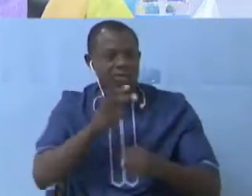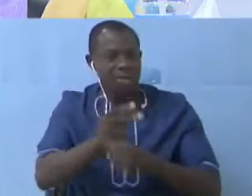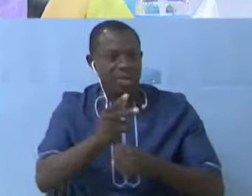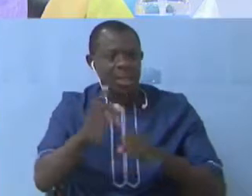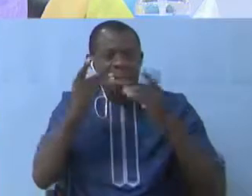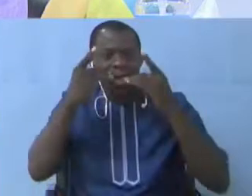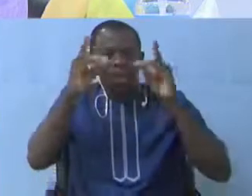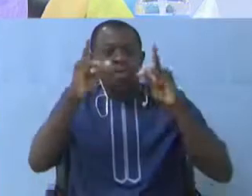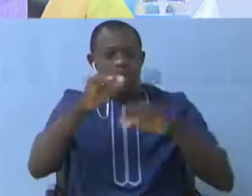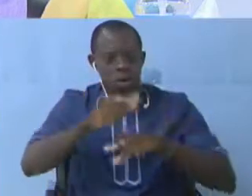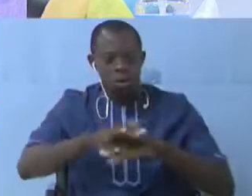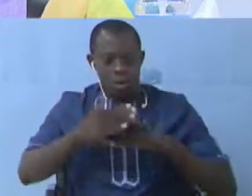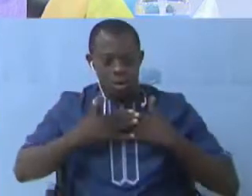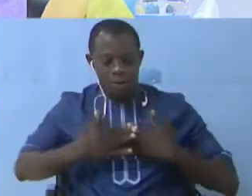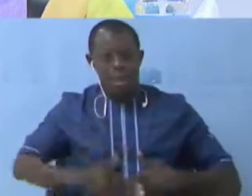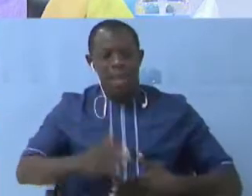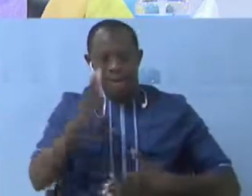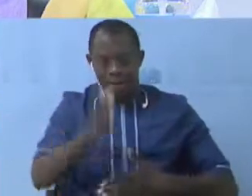Article 19